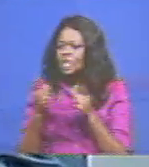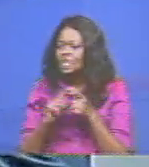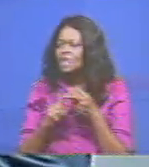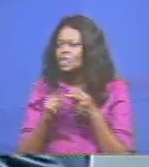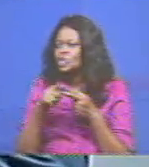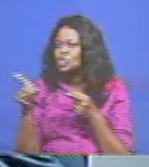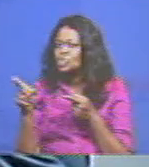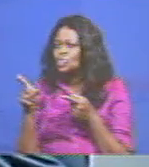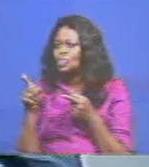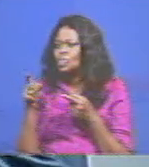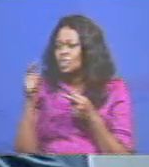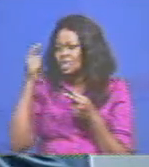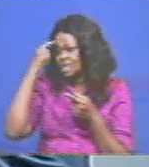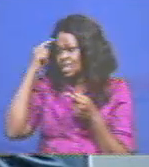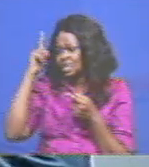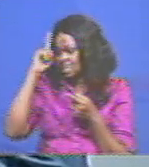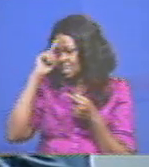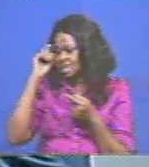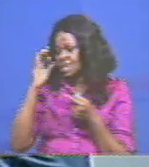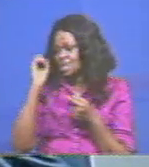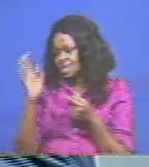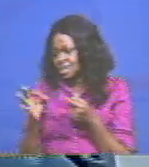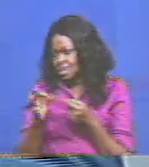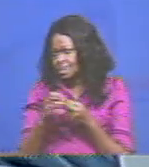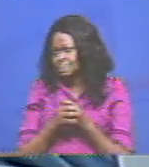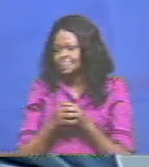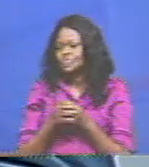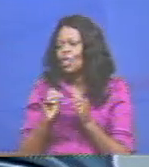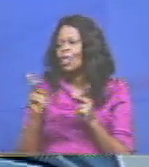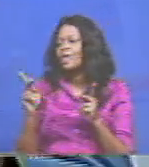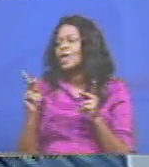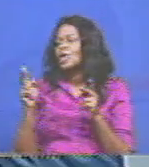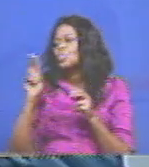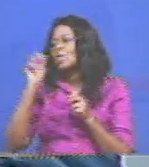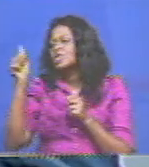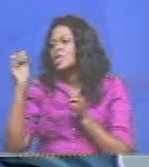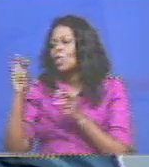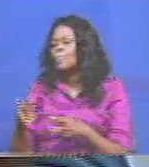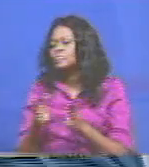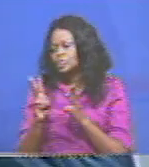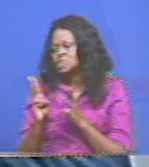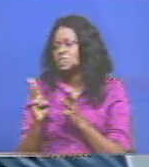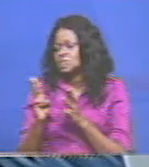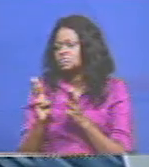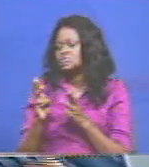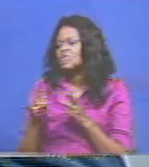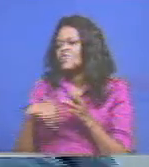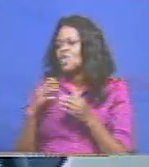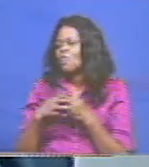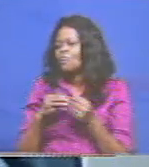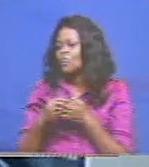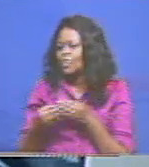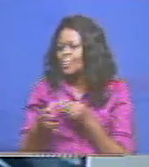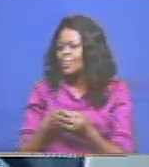taking him as you are just taking ignorance about him, mm-hmm. you just find look where he can have a comfort. Indeed. And in